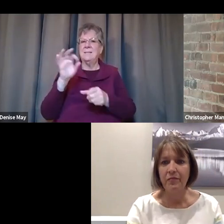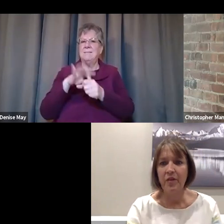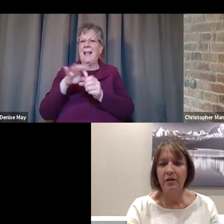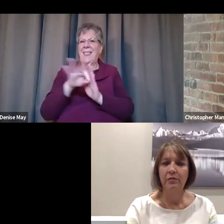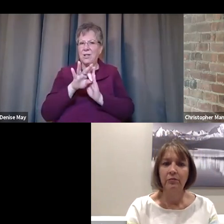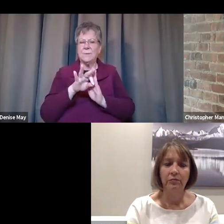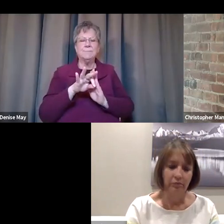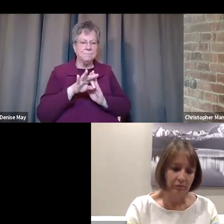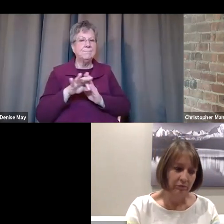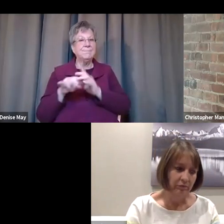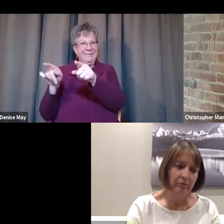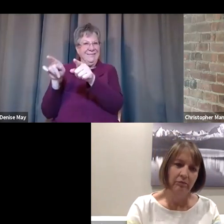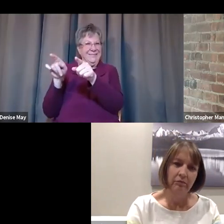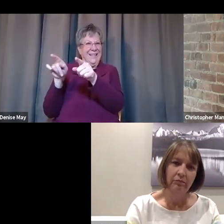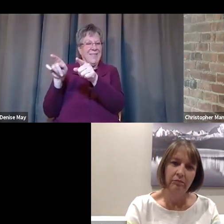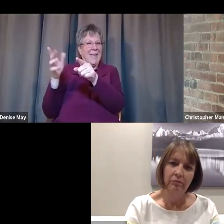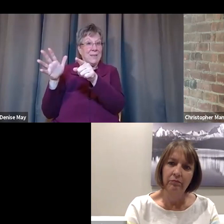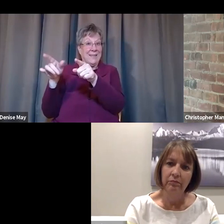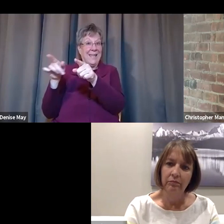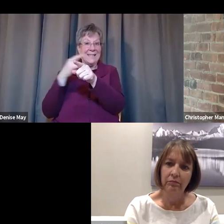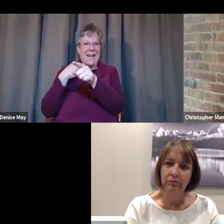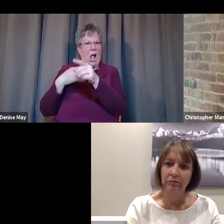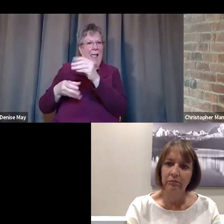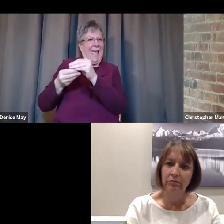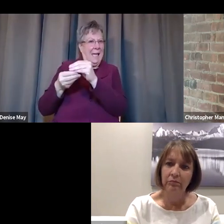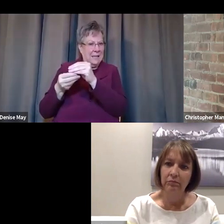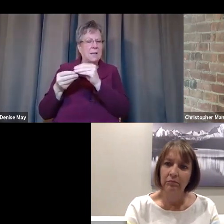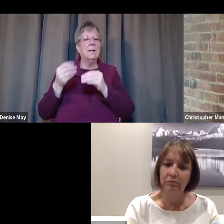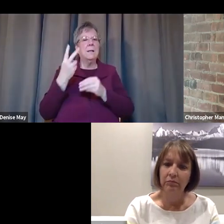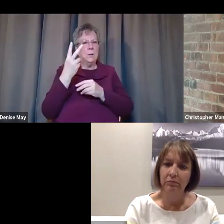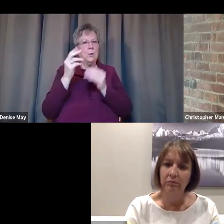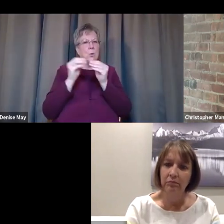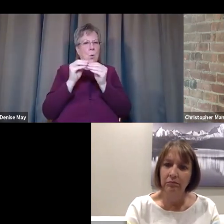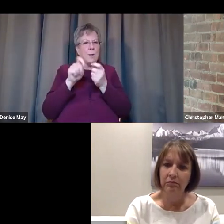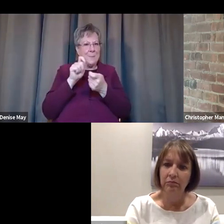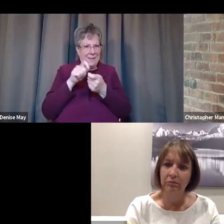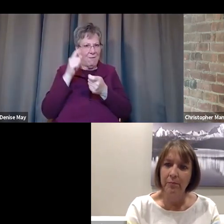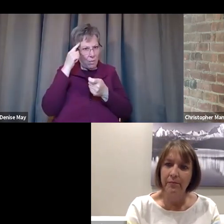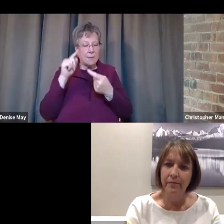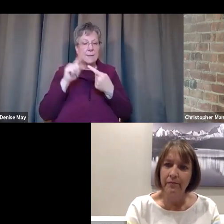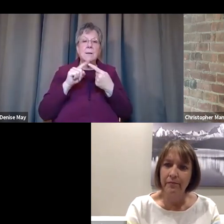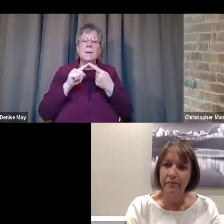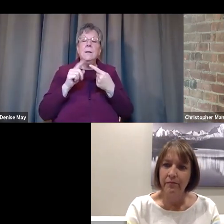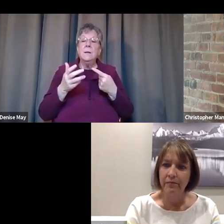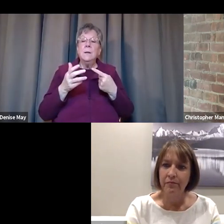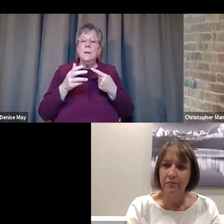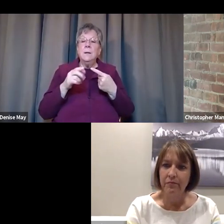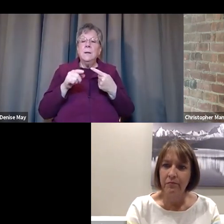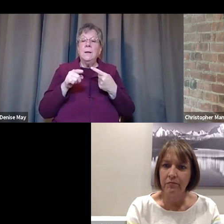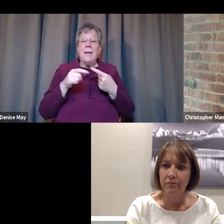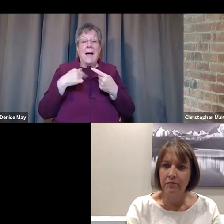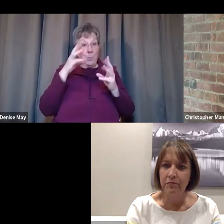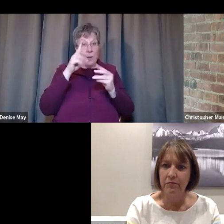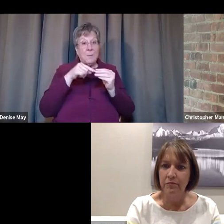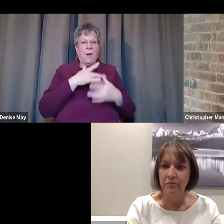Denise said, so I'm going to try to add two more specific thoughts. So one is, I'm worried about